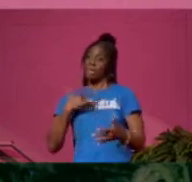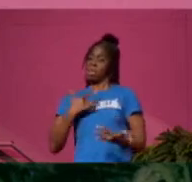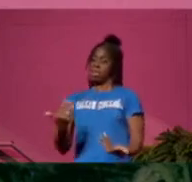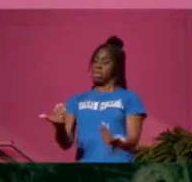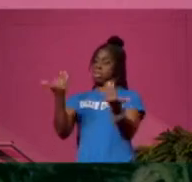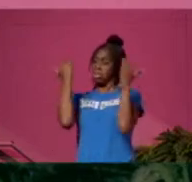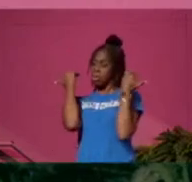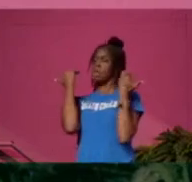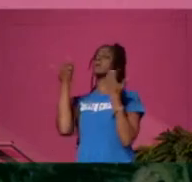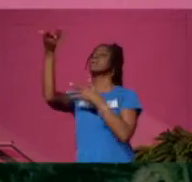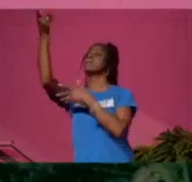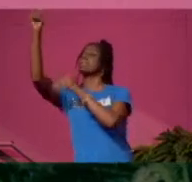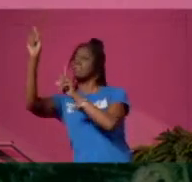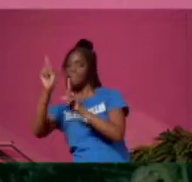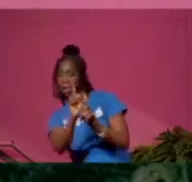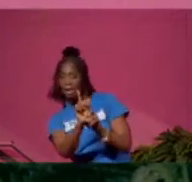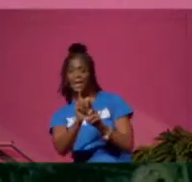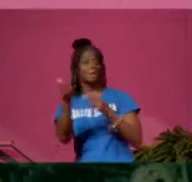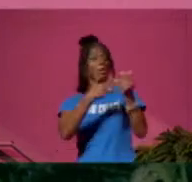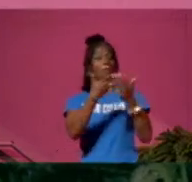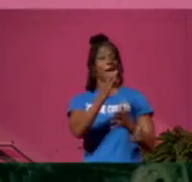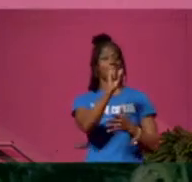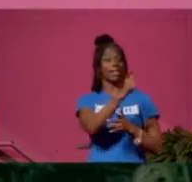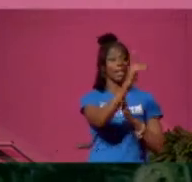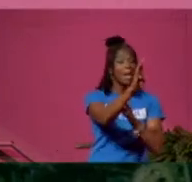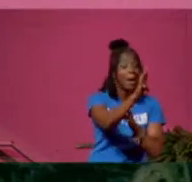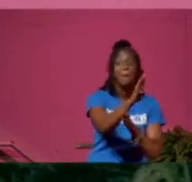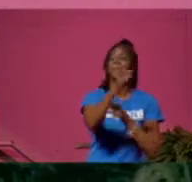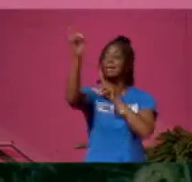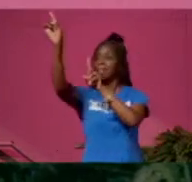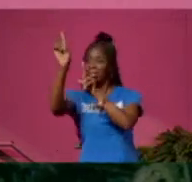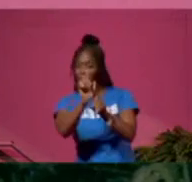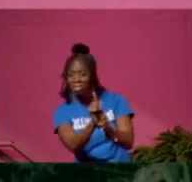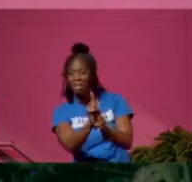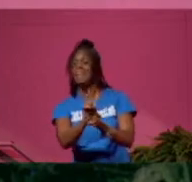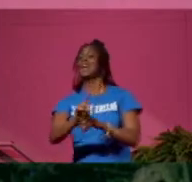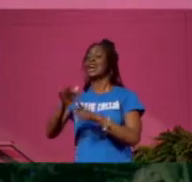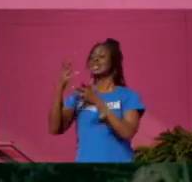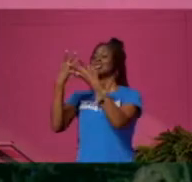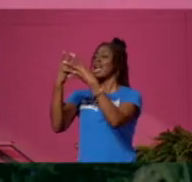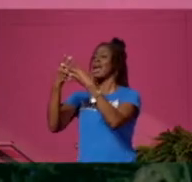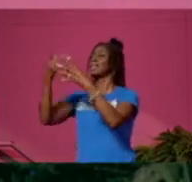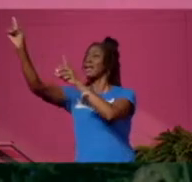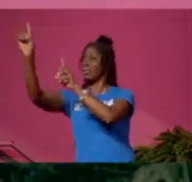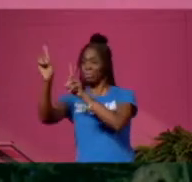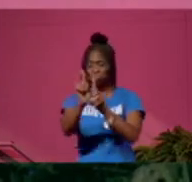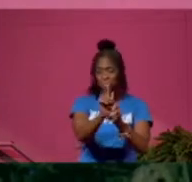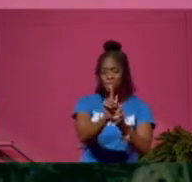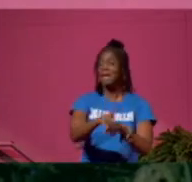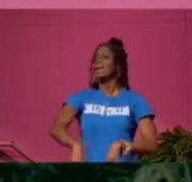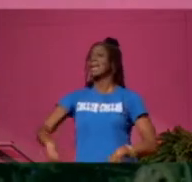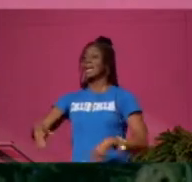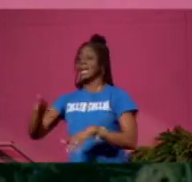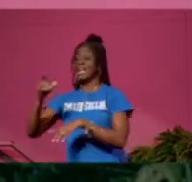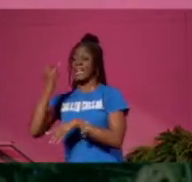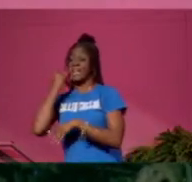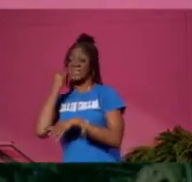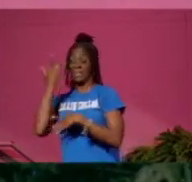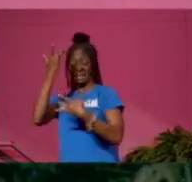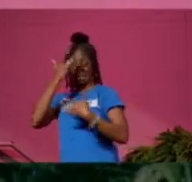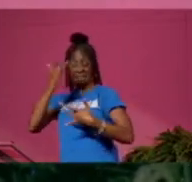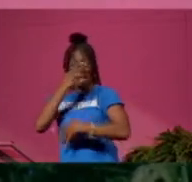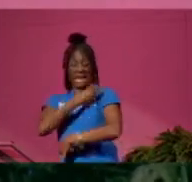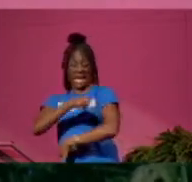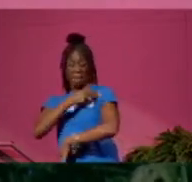further? In the club, he's with you. In a jail cell, he's with you. In a hospital bed, he's with you. In places where you ain't got no